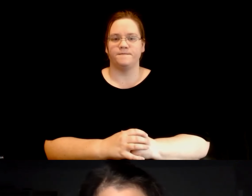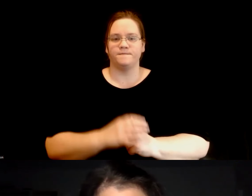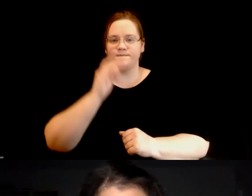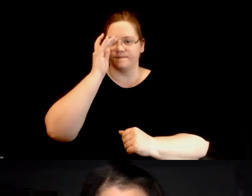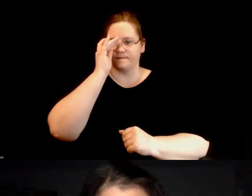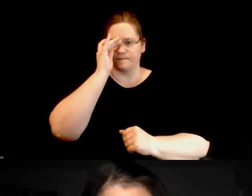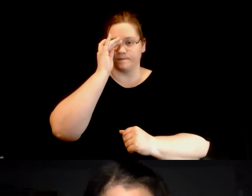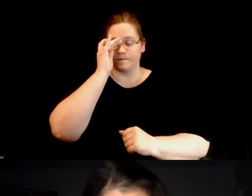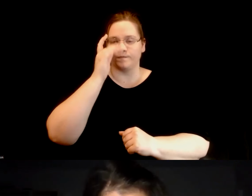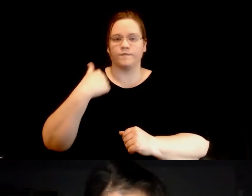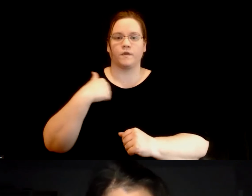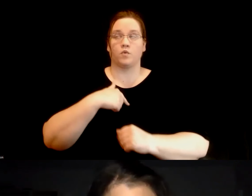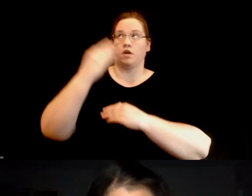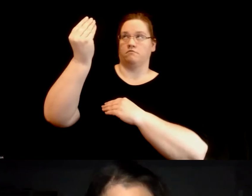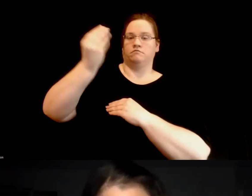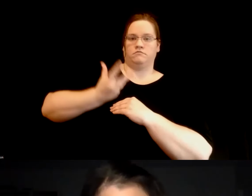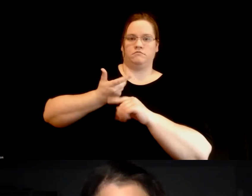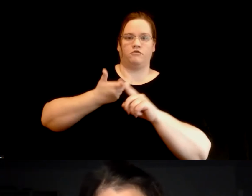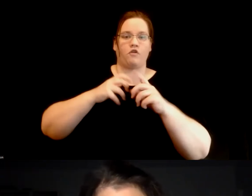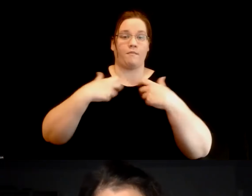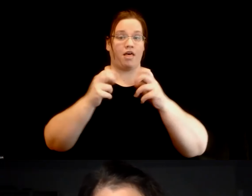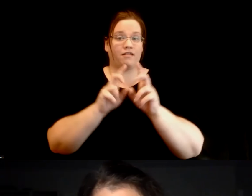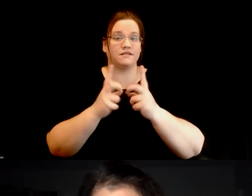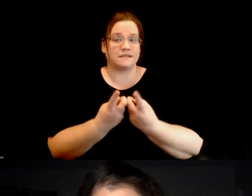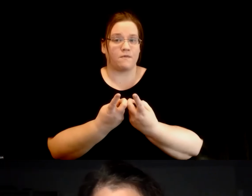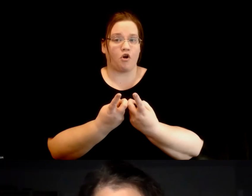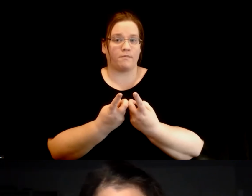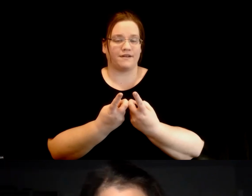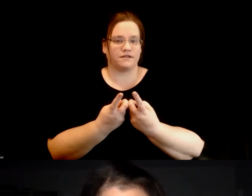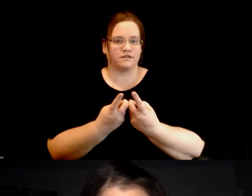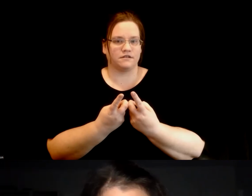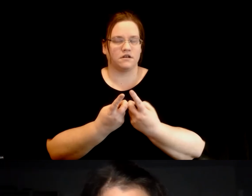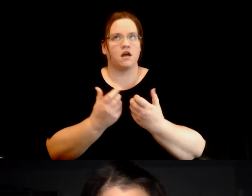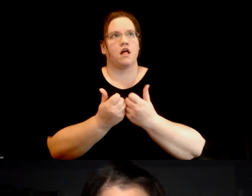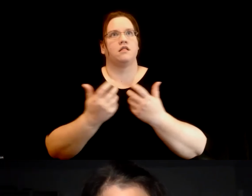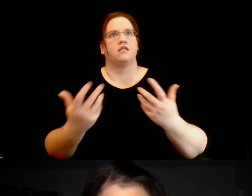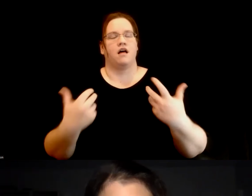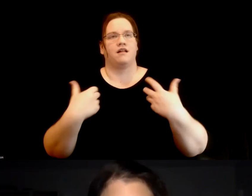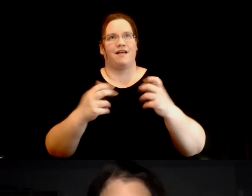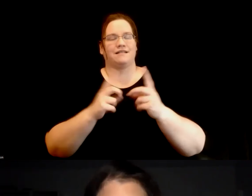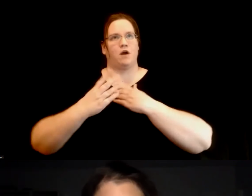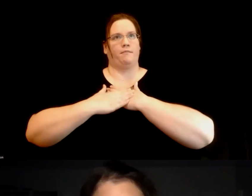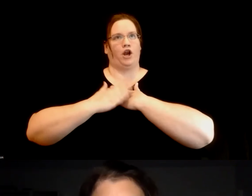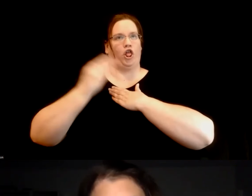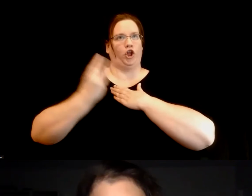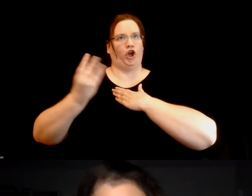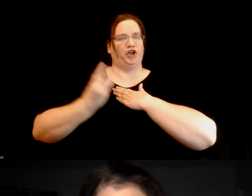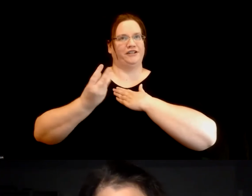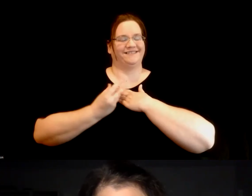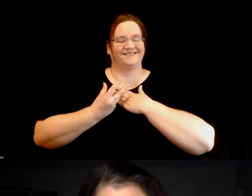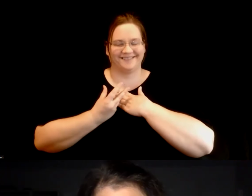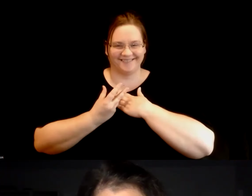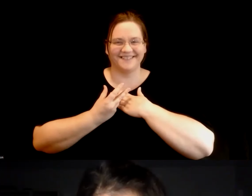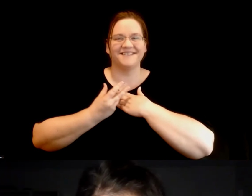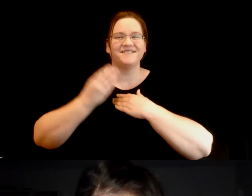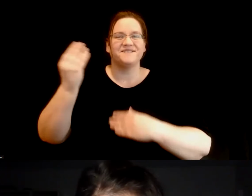We are alerted by the health department anytime we get a lot of health department alerts. But we are alerted